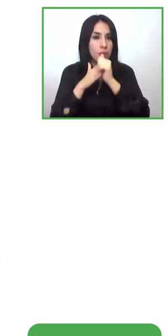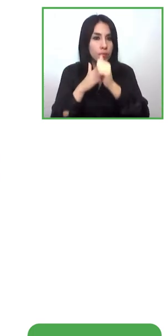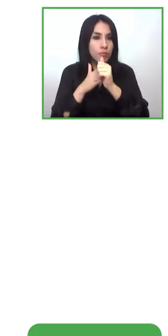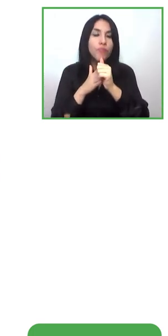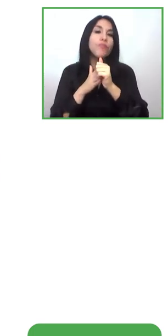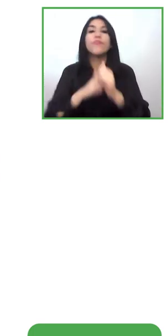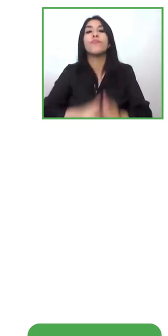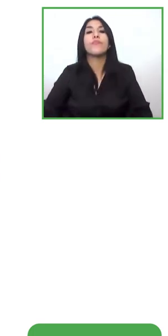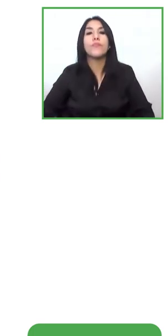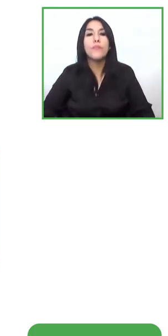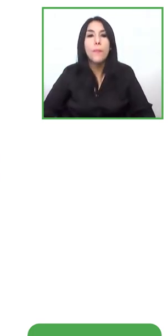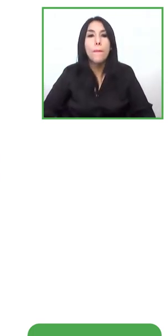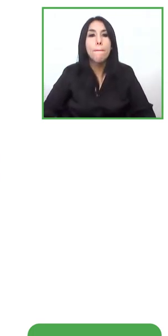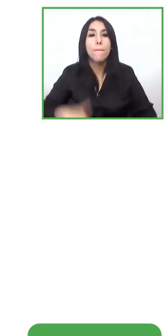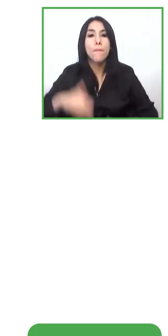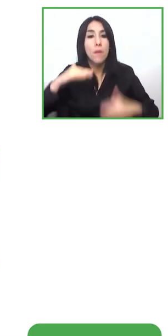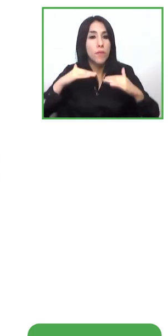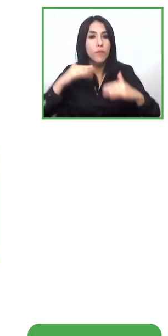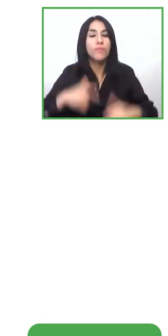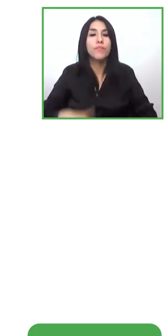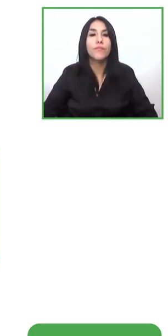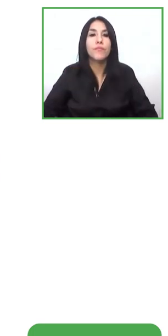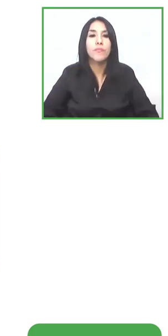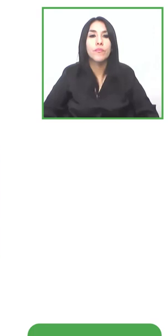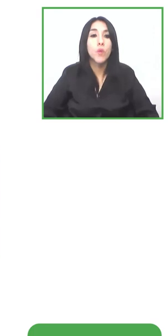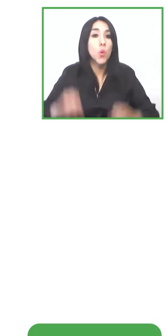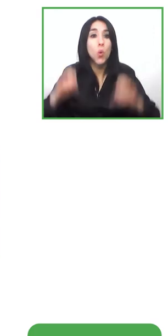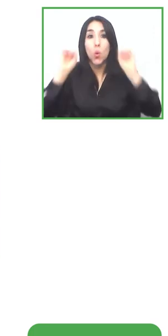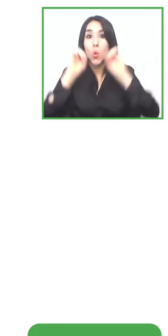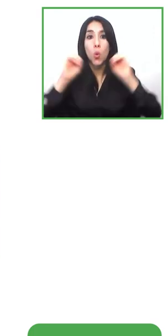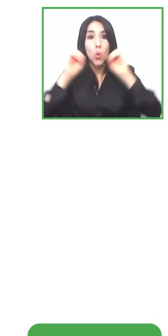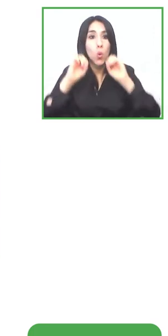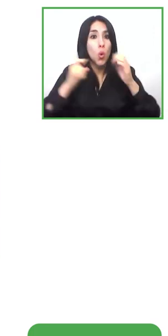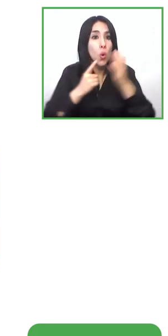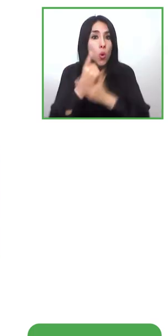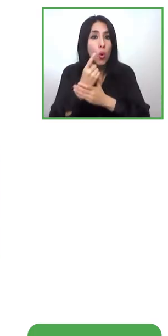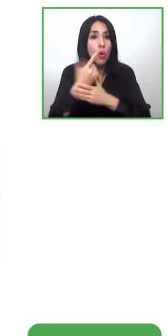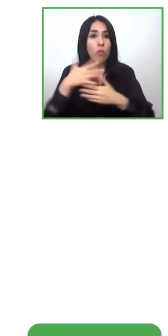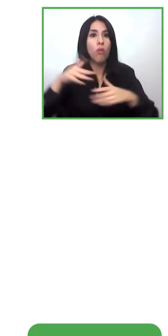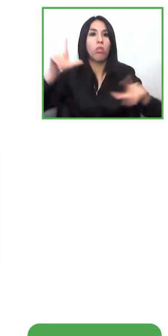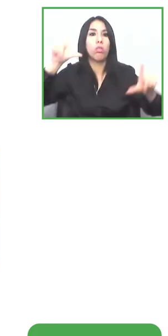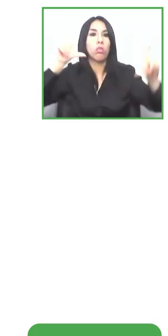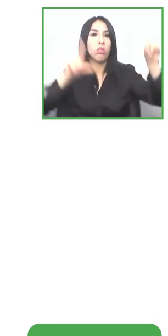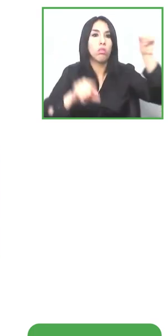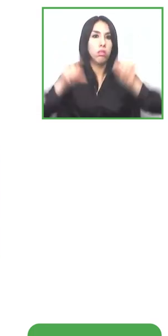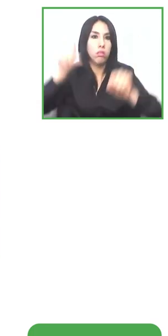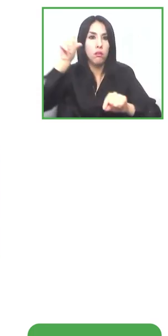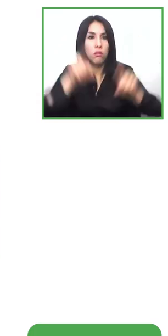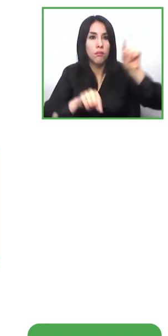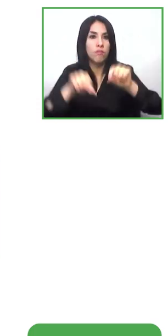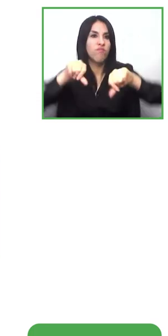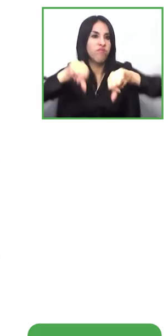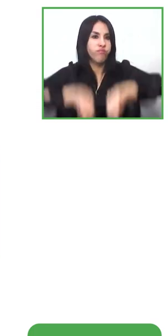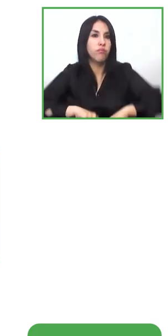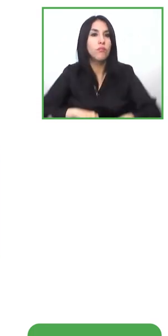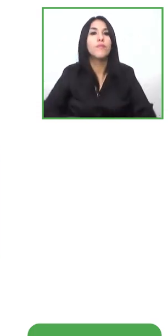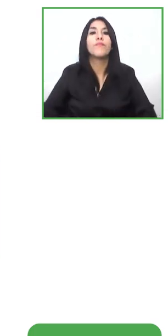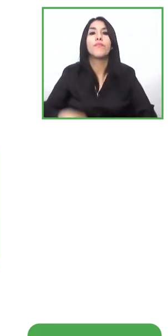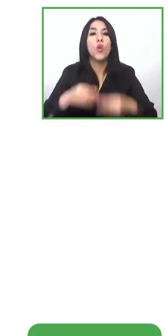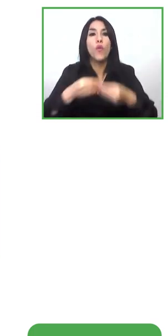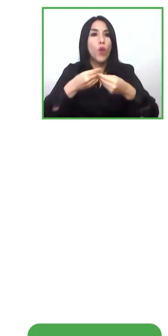show this. If we're not given this opportunity, many talents are lost, many talents are left